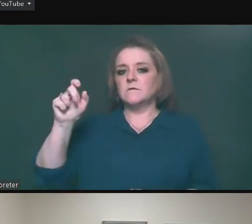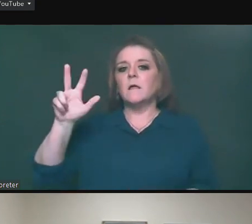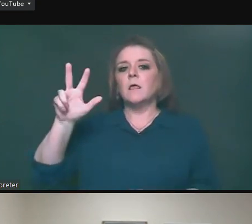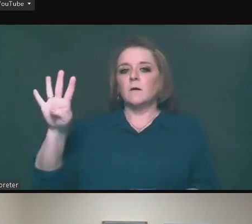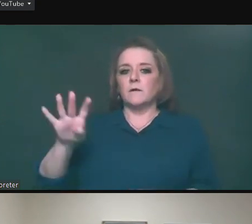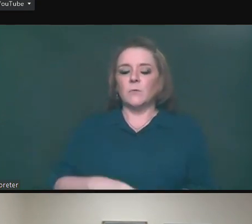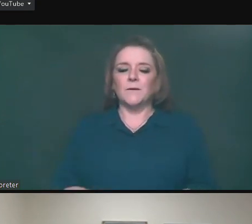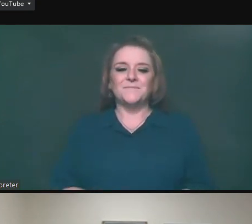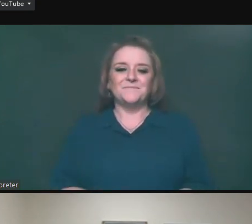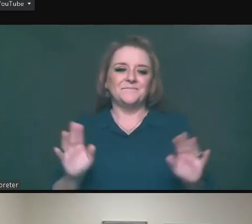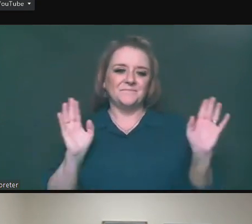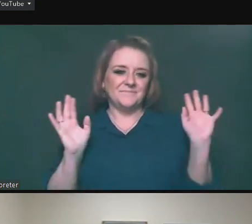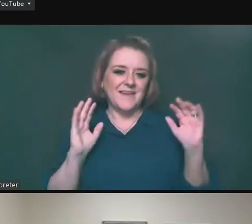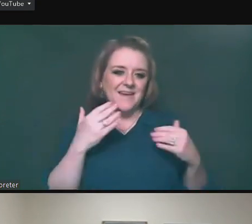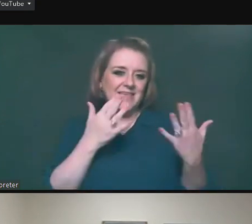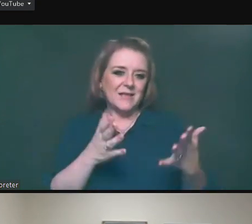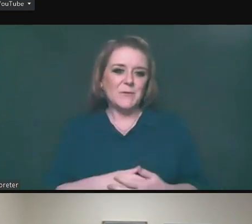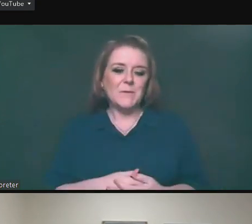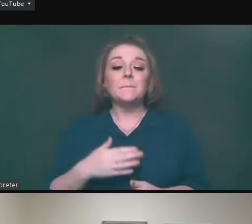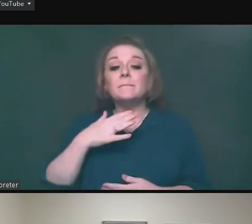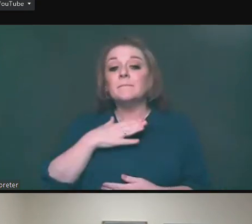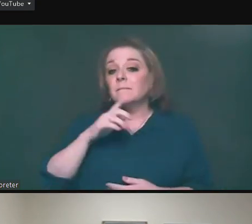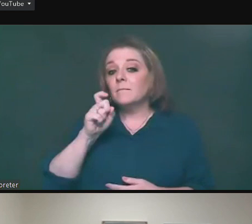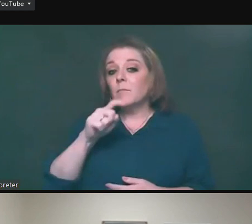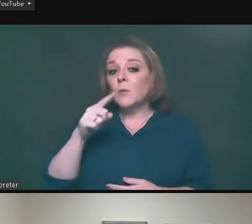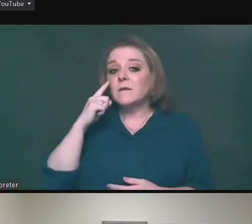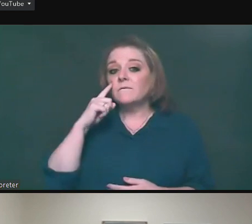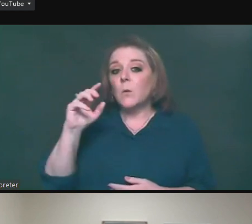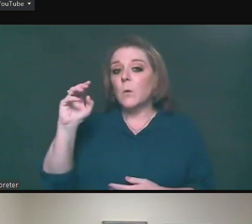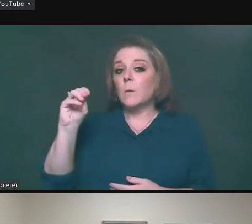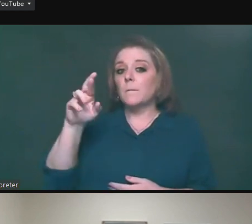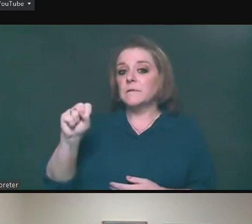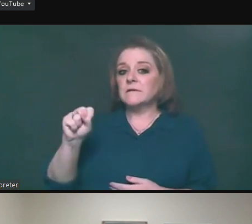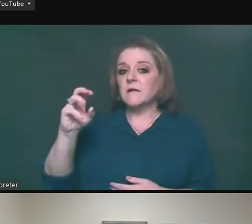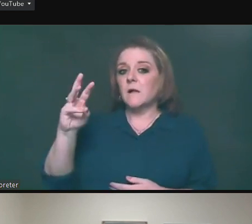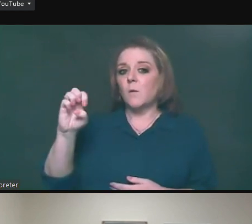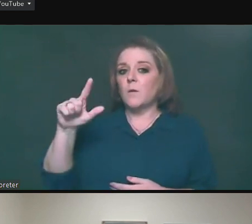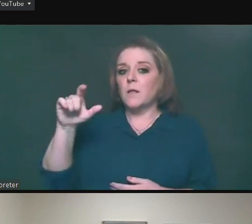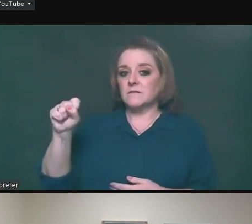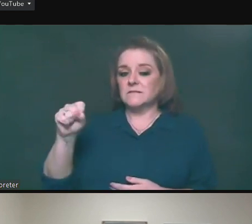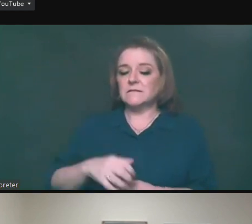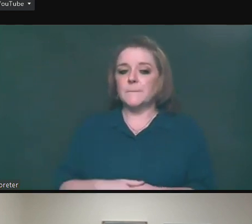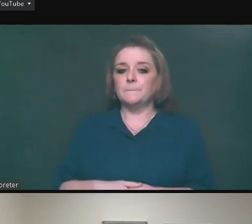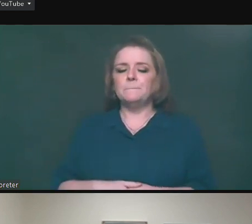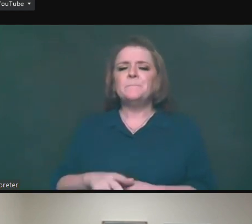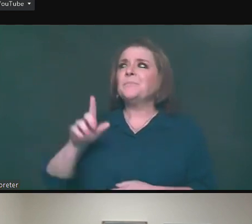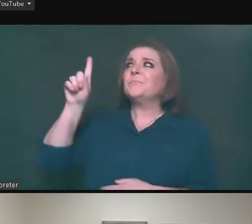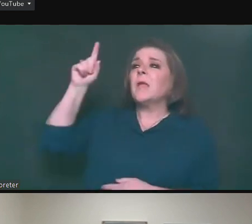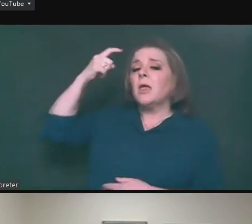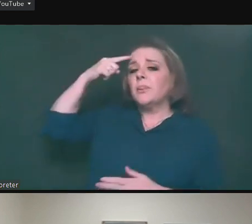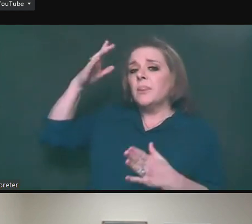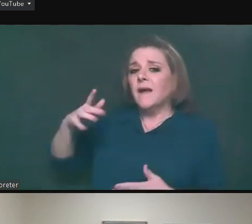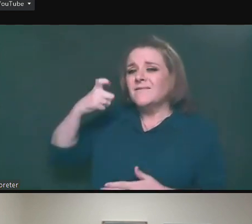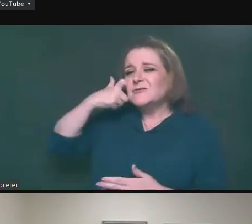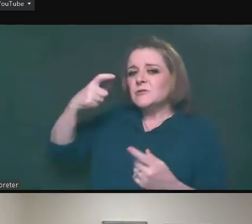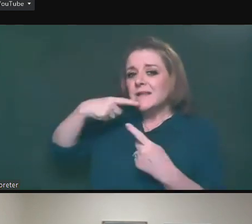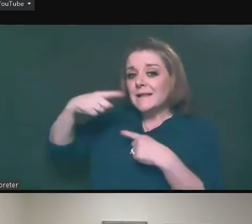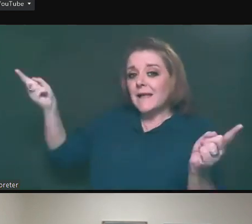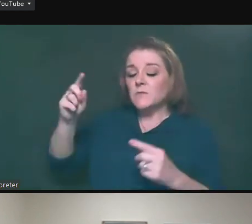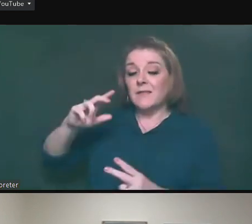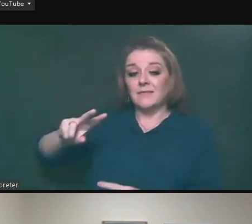Hi, everyone. Thank you. My question is for Ms. Wells. I believe the governor announced the National Guard will